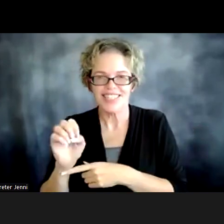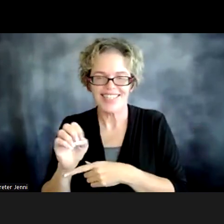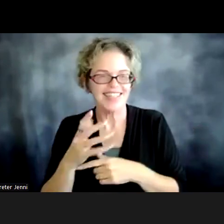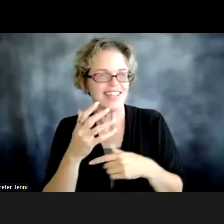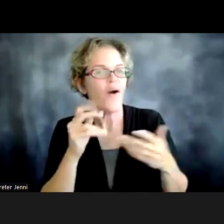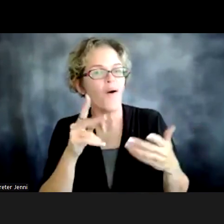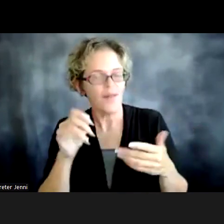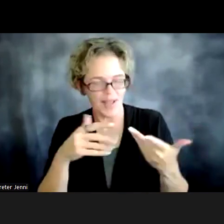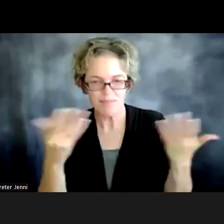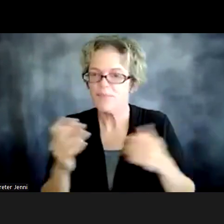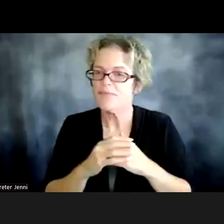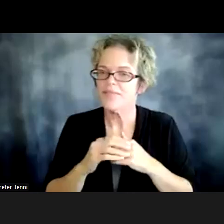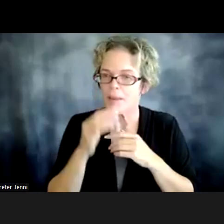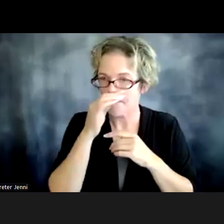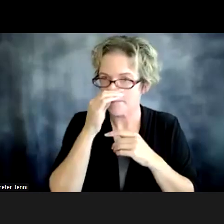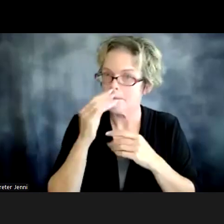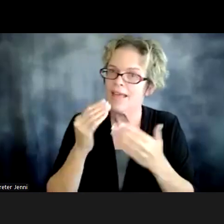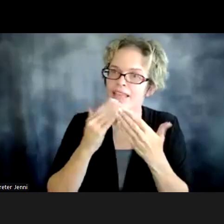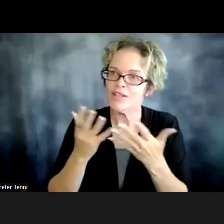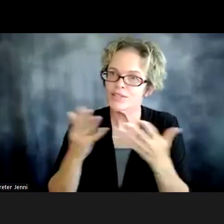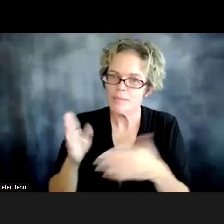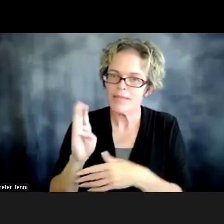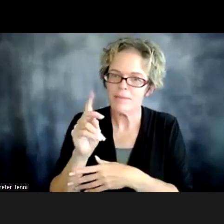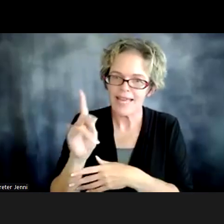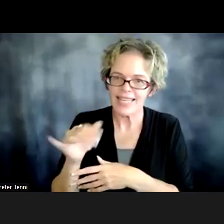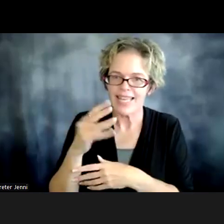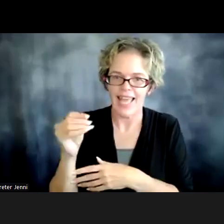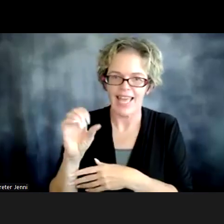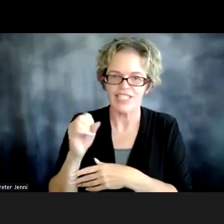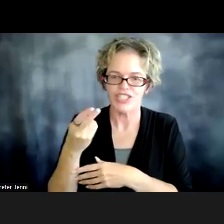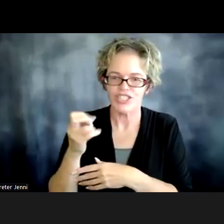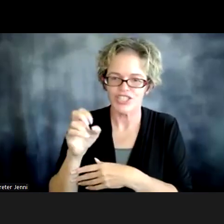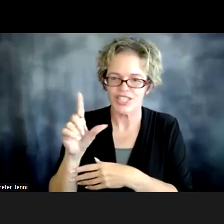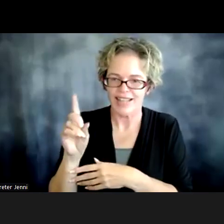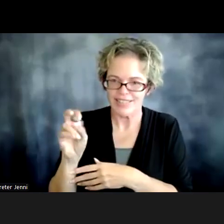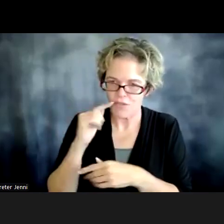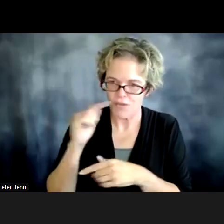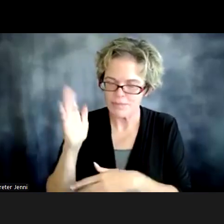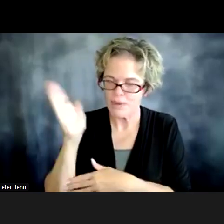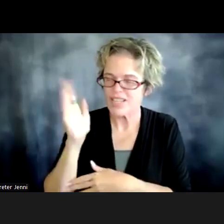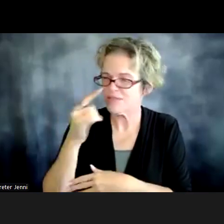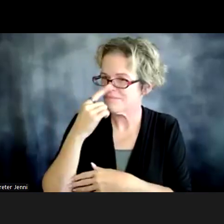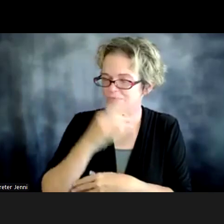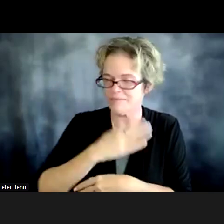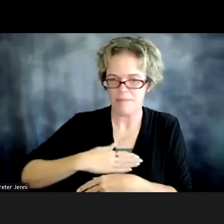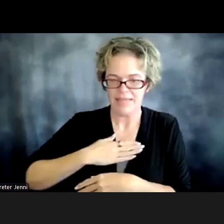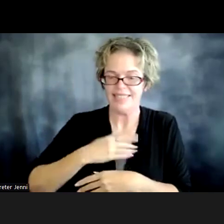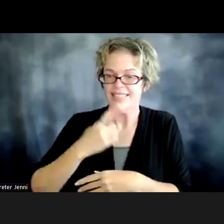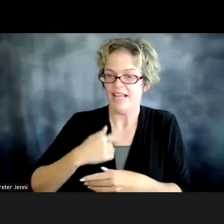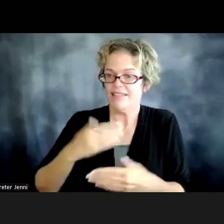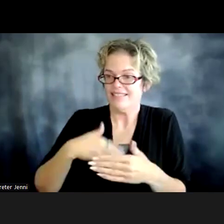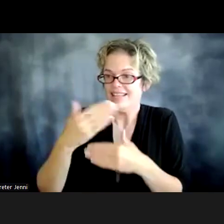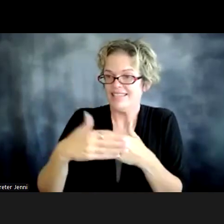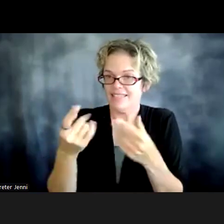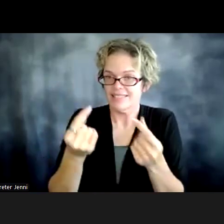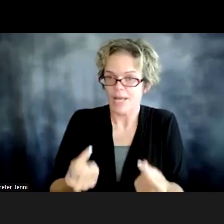Okay. Thank you so much, Becky and Sheldon, for this presentation. Can you share with us what the next steps